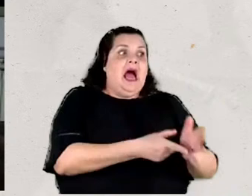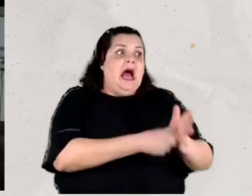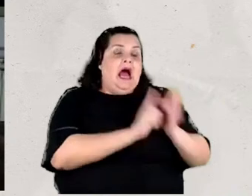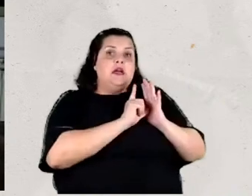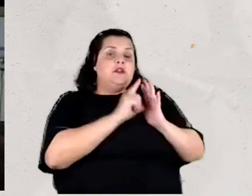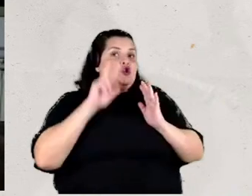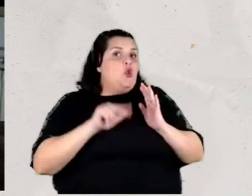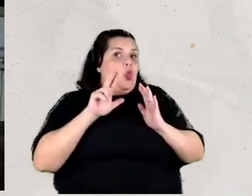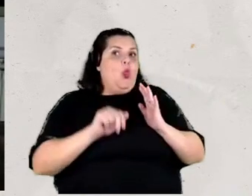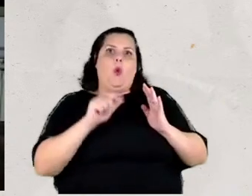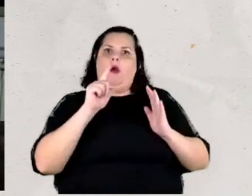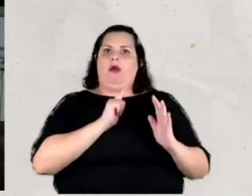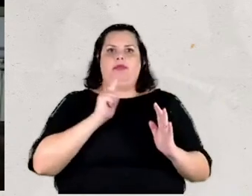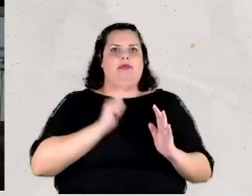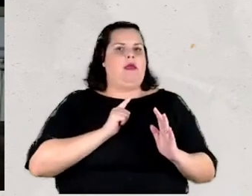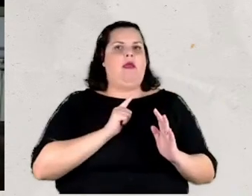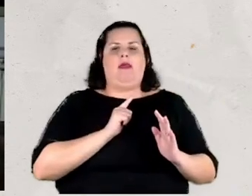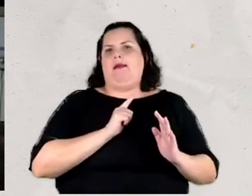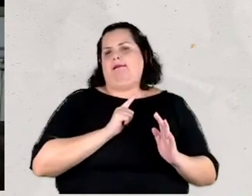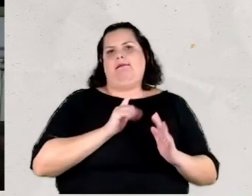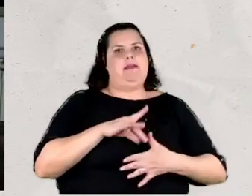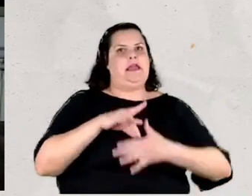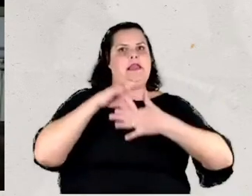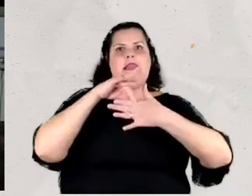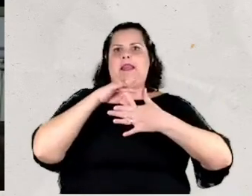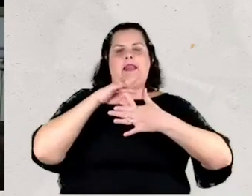about the party of Ben-Gvir and Smotrich,